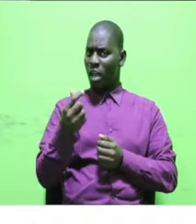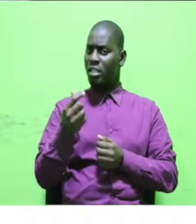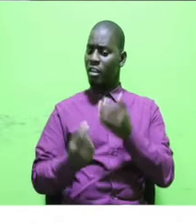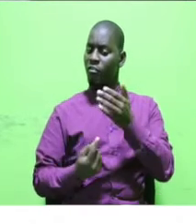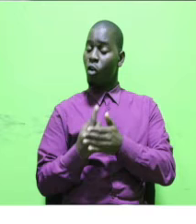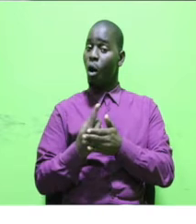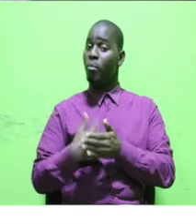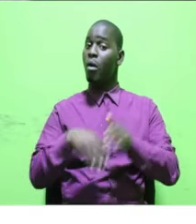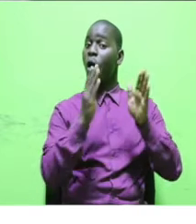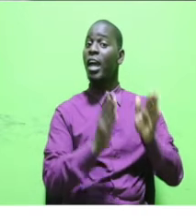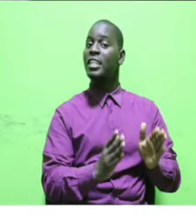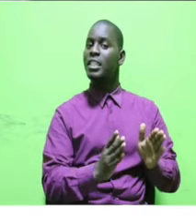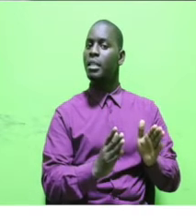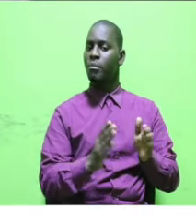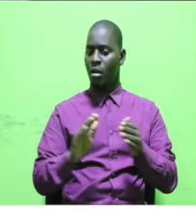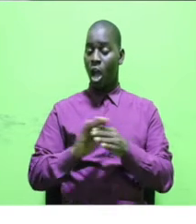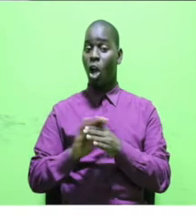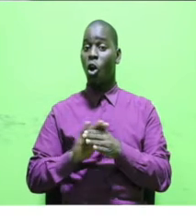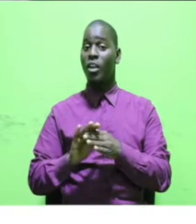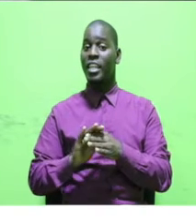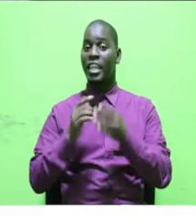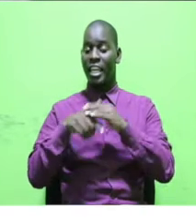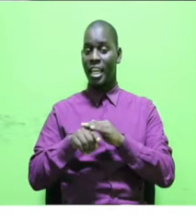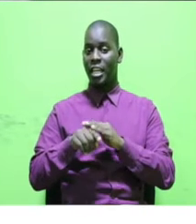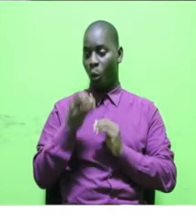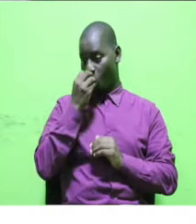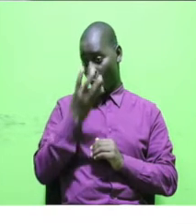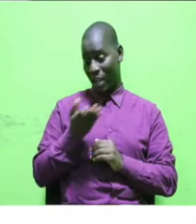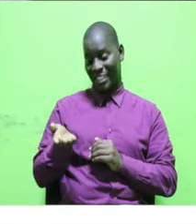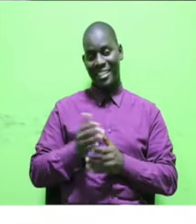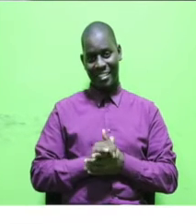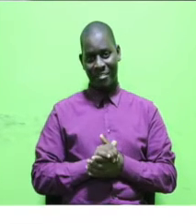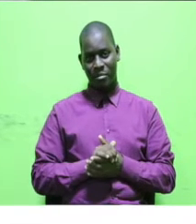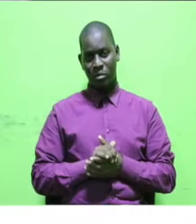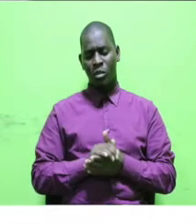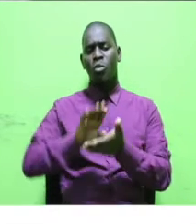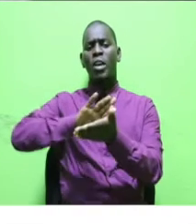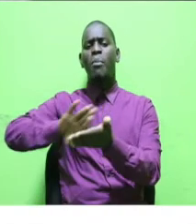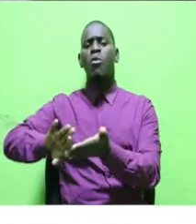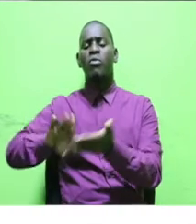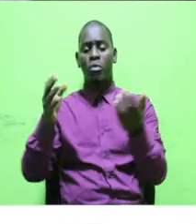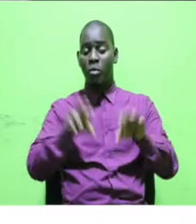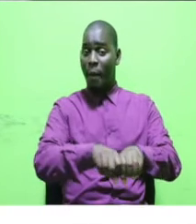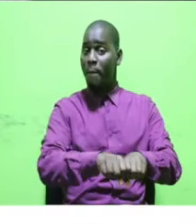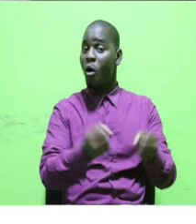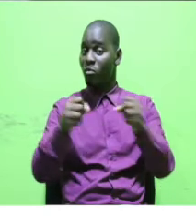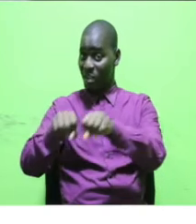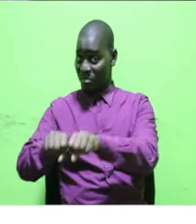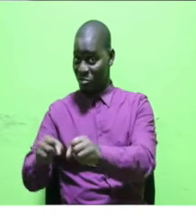organisms, are called biodegradable waste, because can be decomposed by